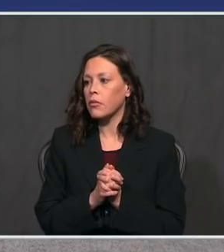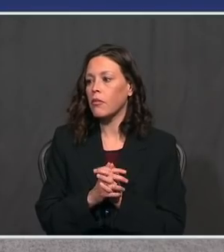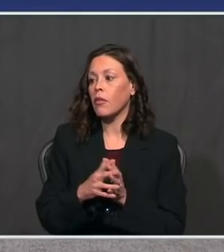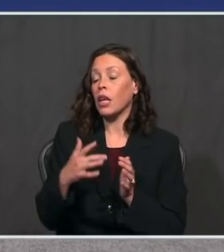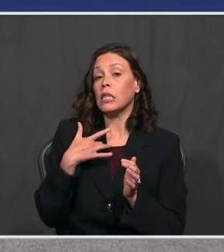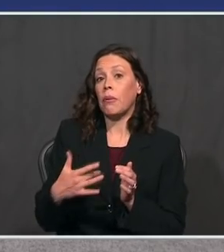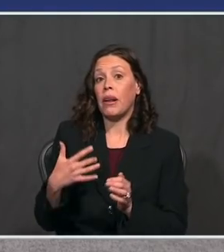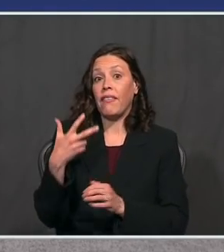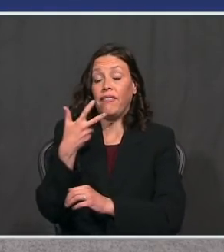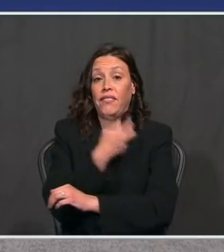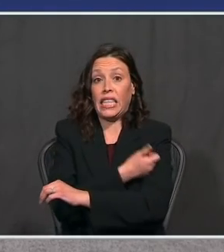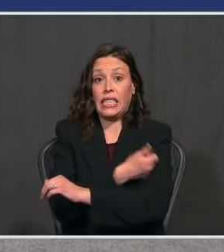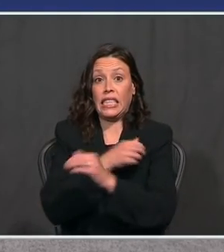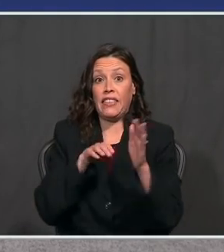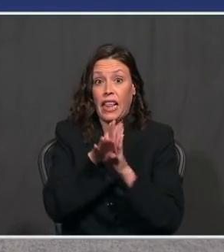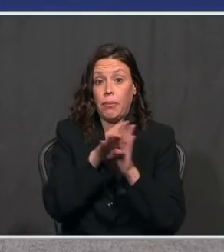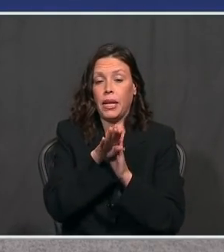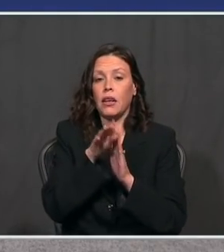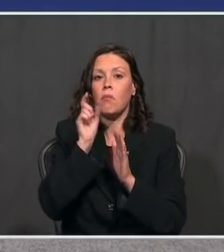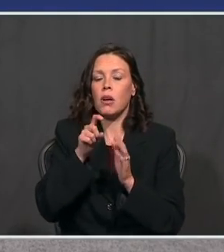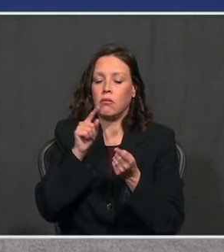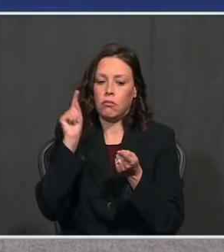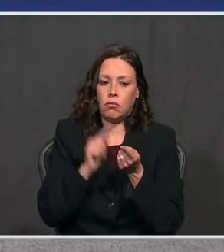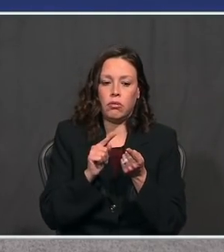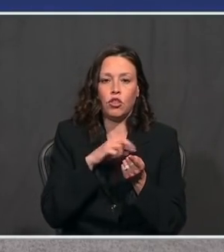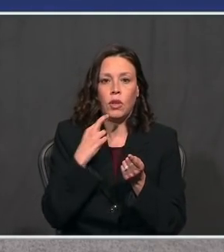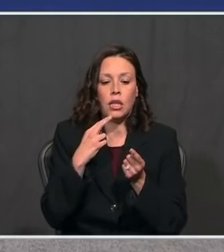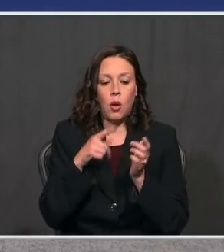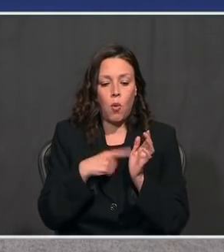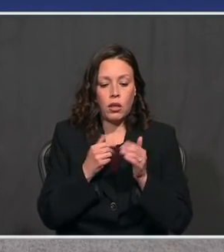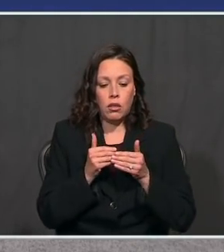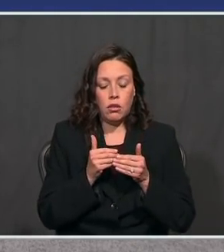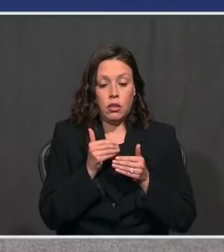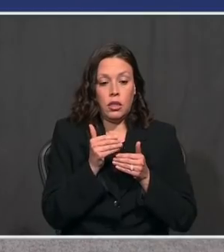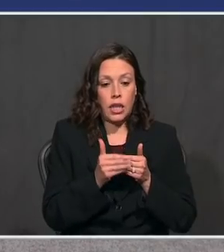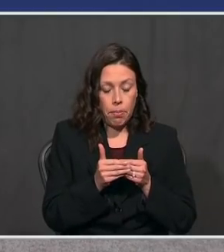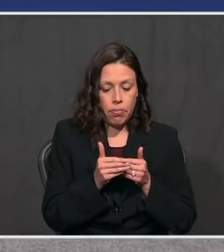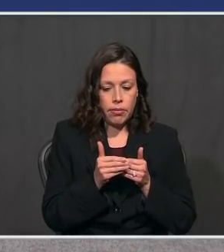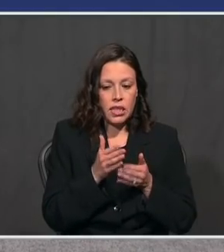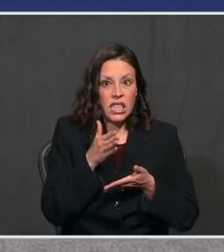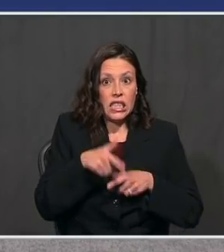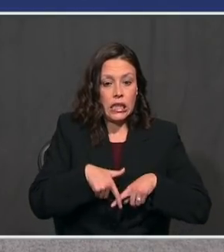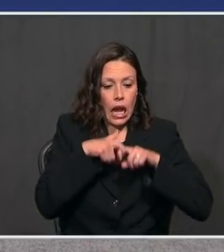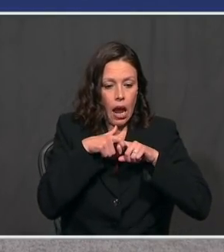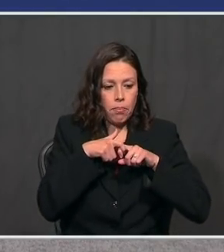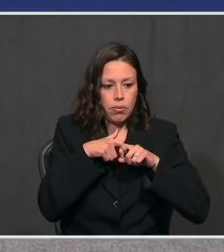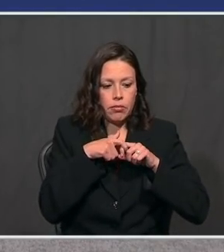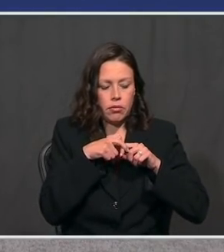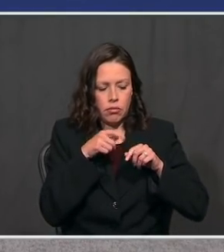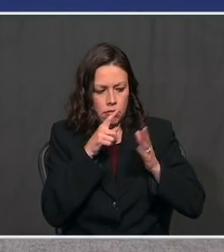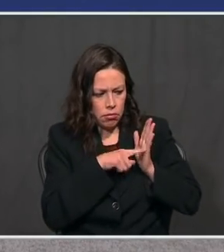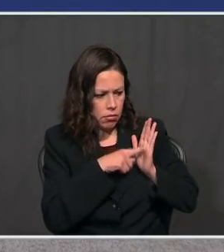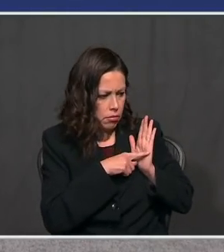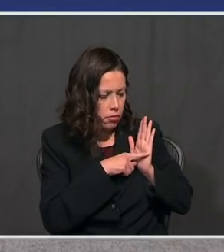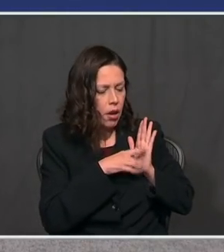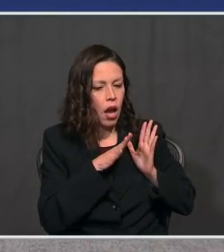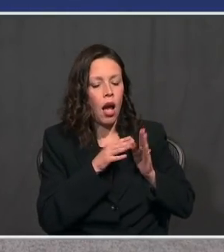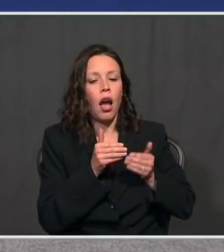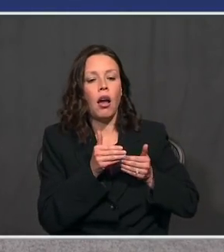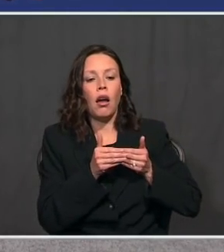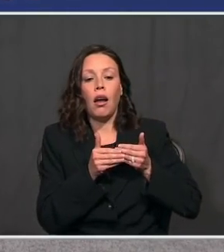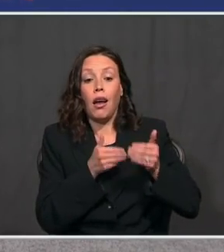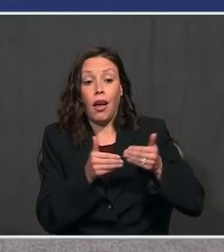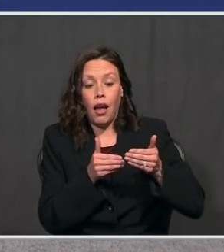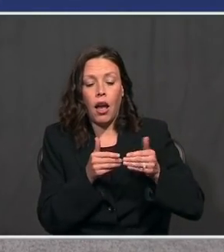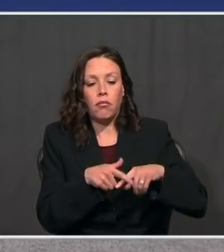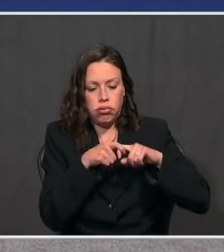so that one completes each step, stops, looks, then goes to the next step, stops, looks, then goes to the next step. And at the